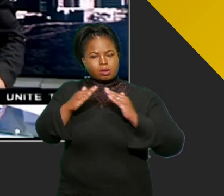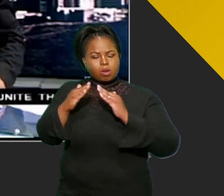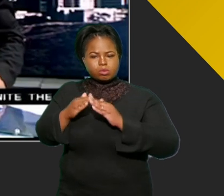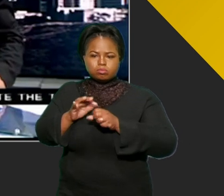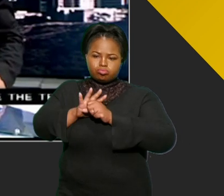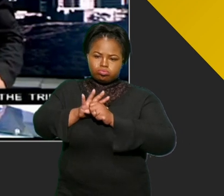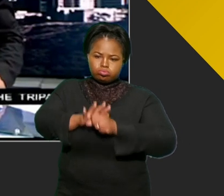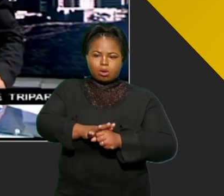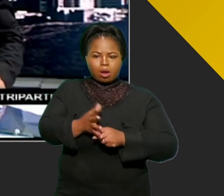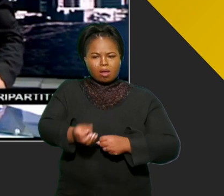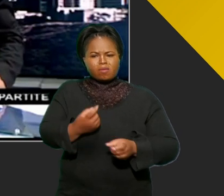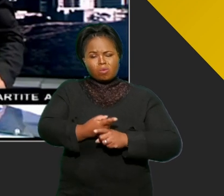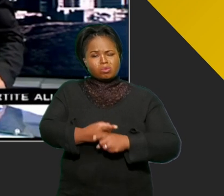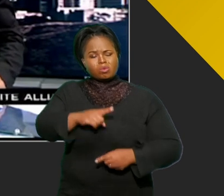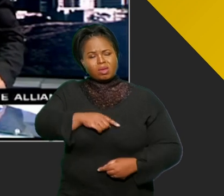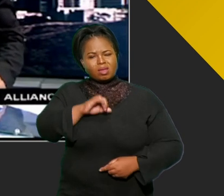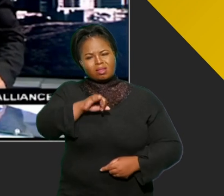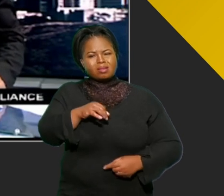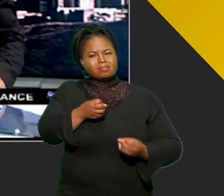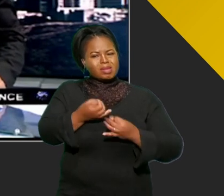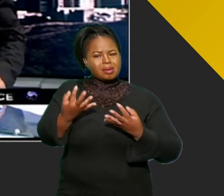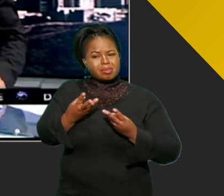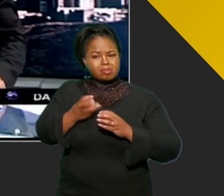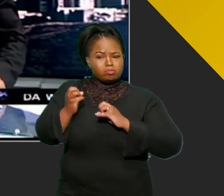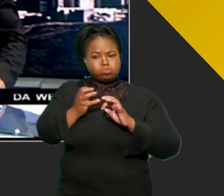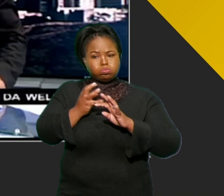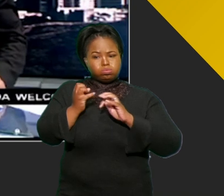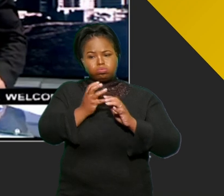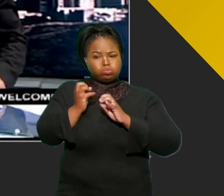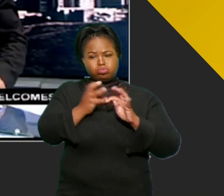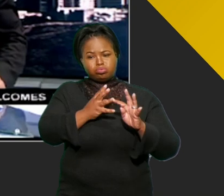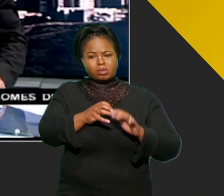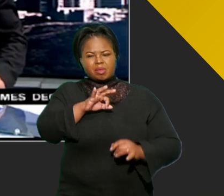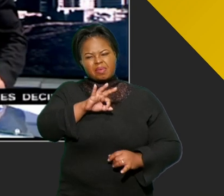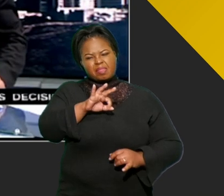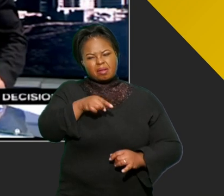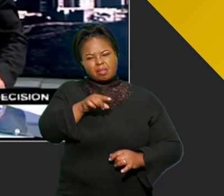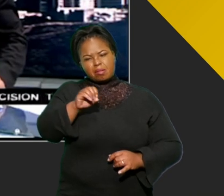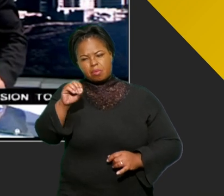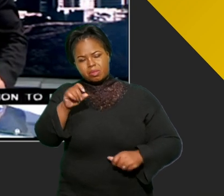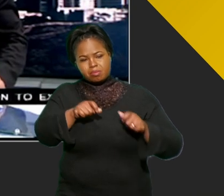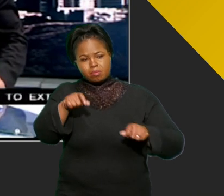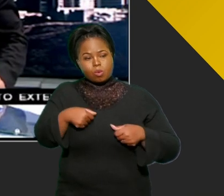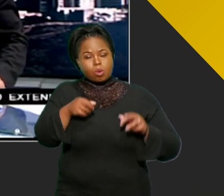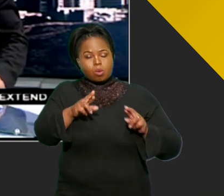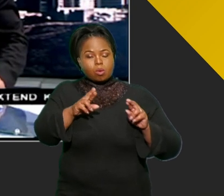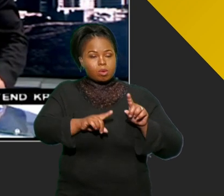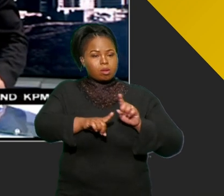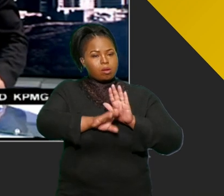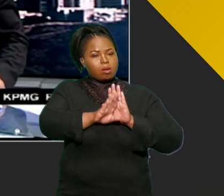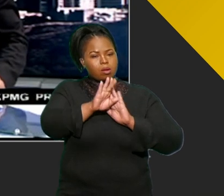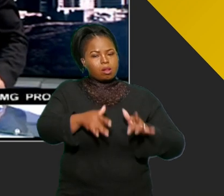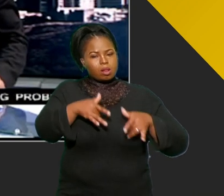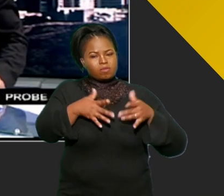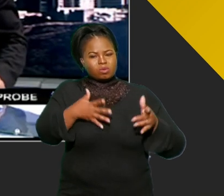Every month, as many as 3,000 people arrive in Africa's second largest city, hoping for a better life. The city is trying to clean up